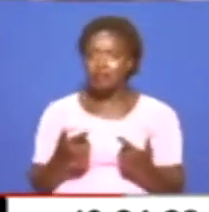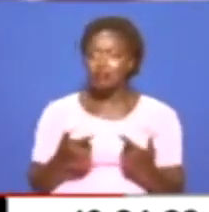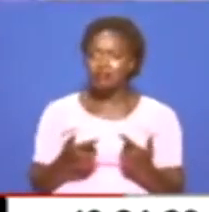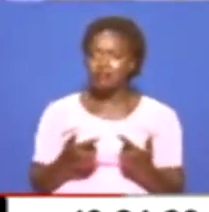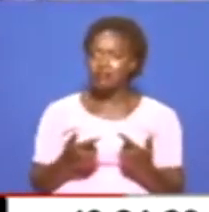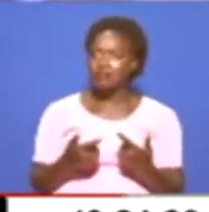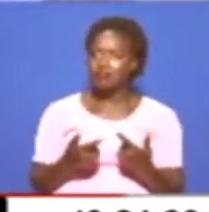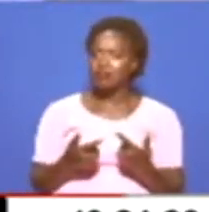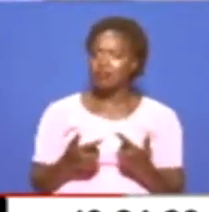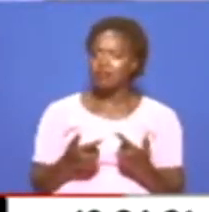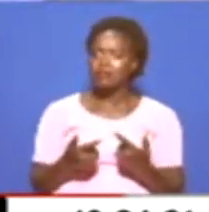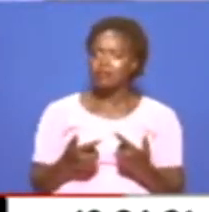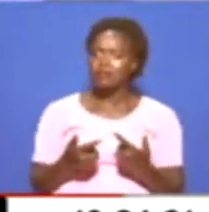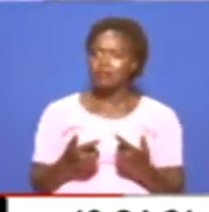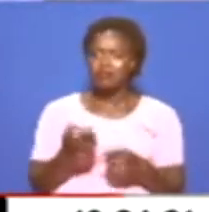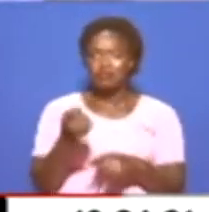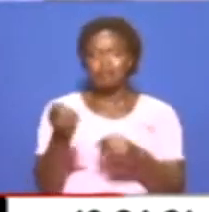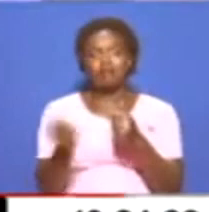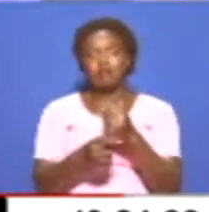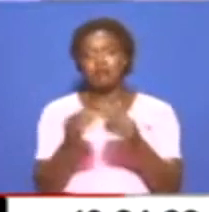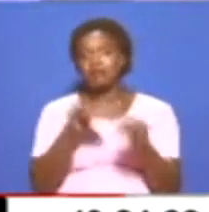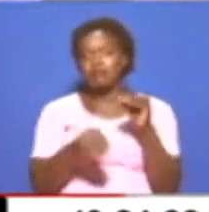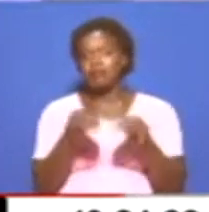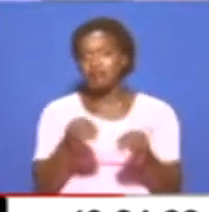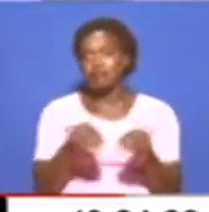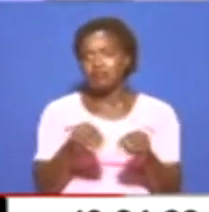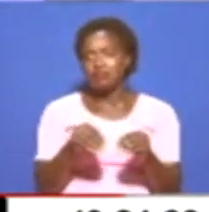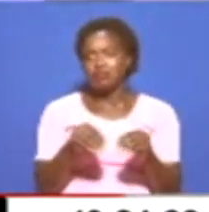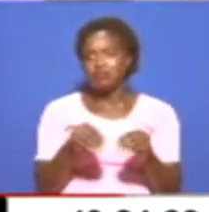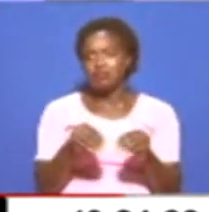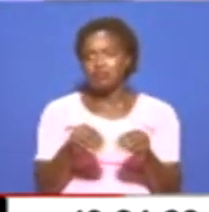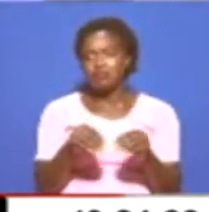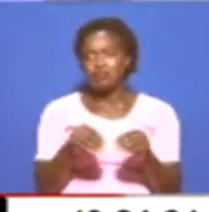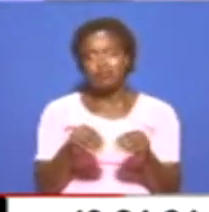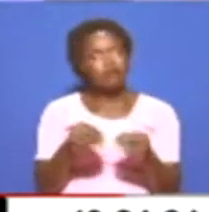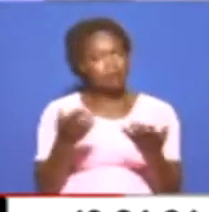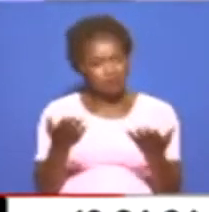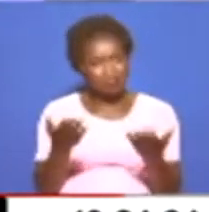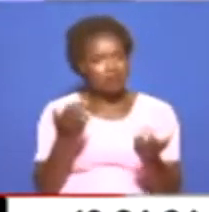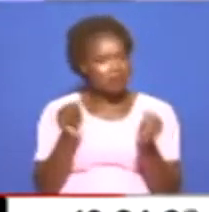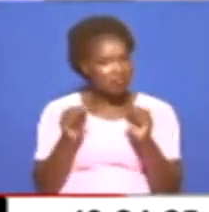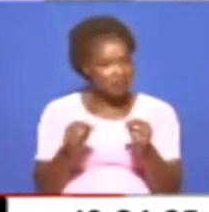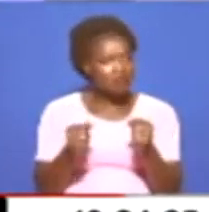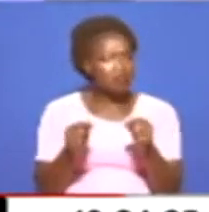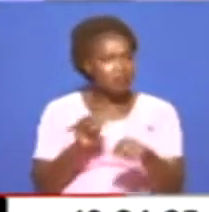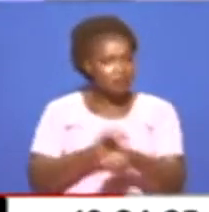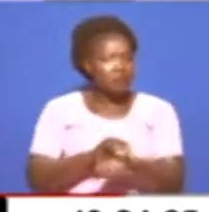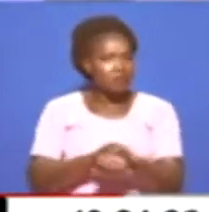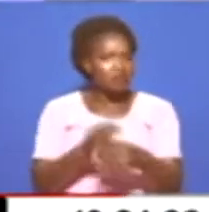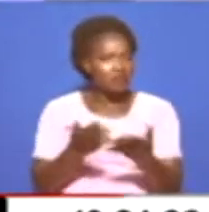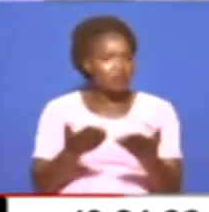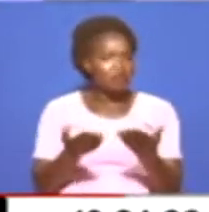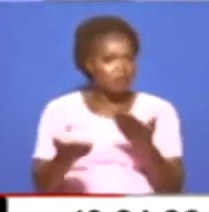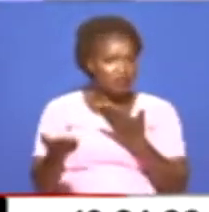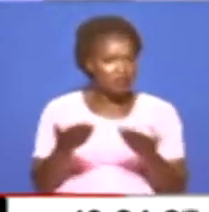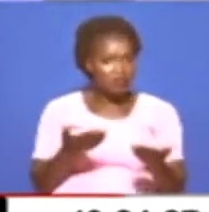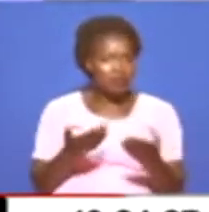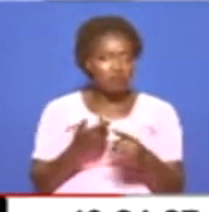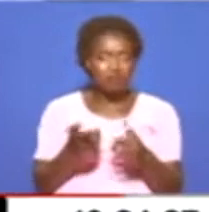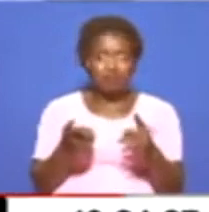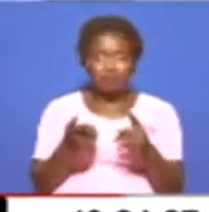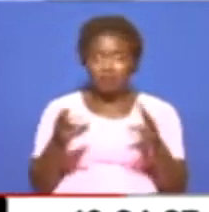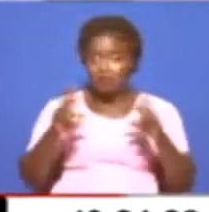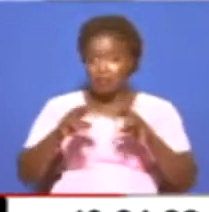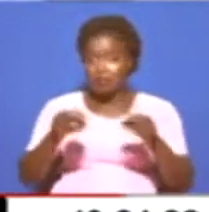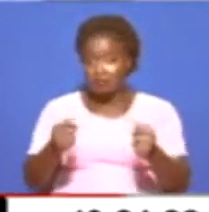think it's a very few months to the election. Yes. In as much as they are belated in the manner they have been brought to us, They seek to address a